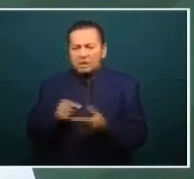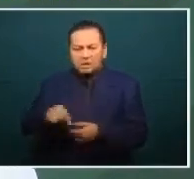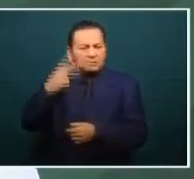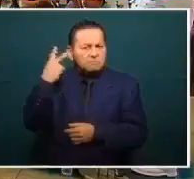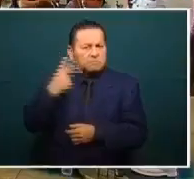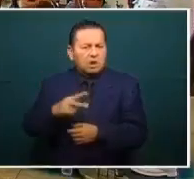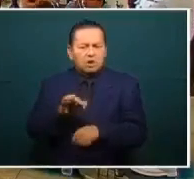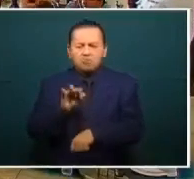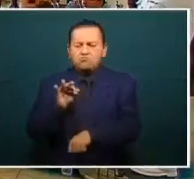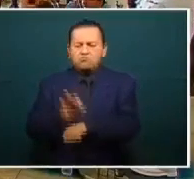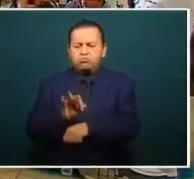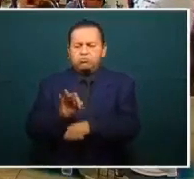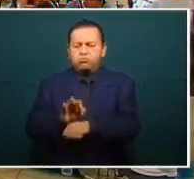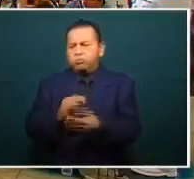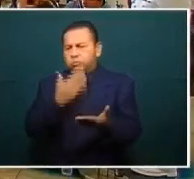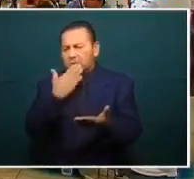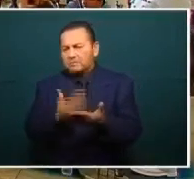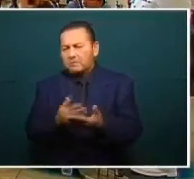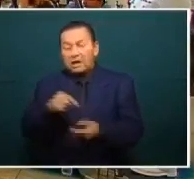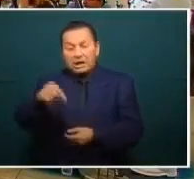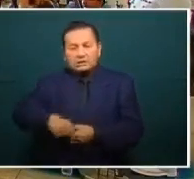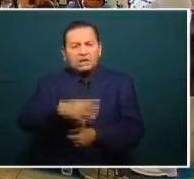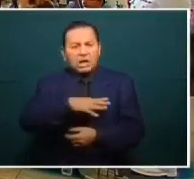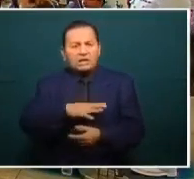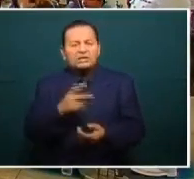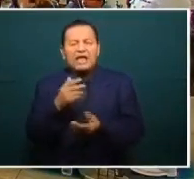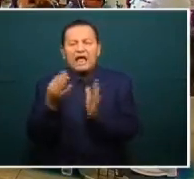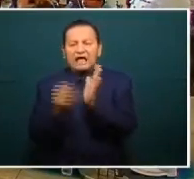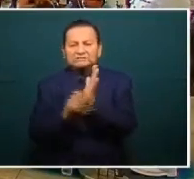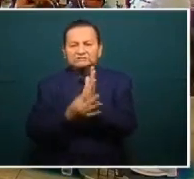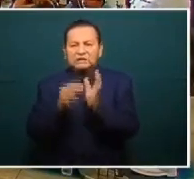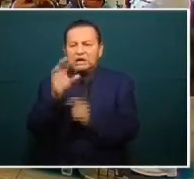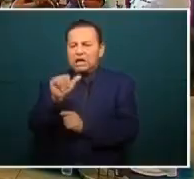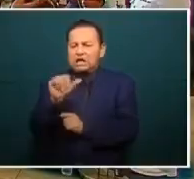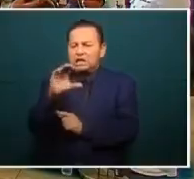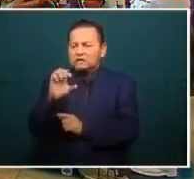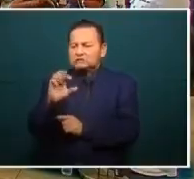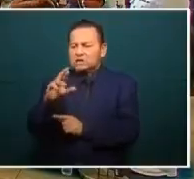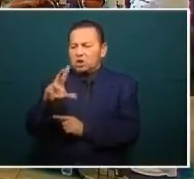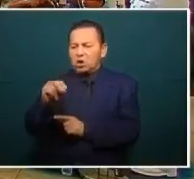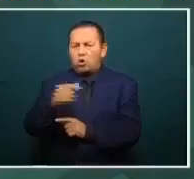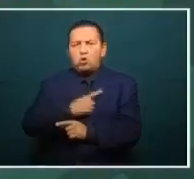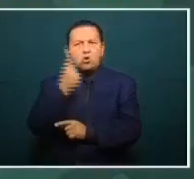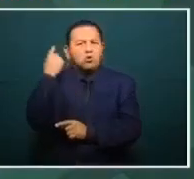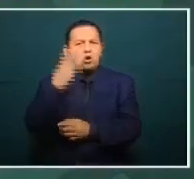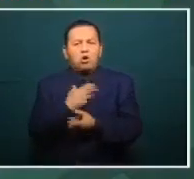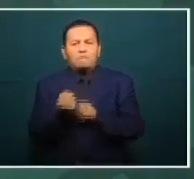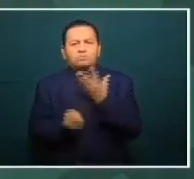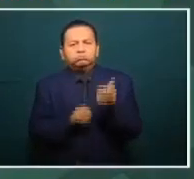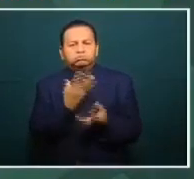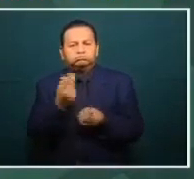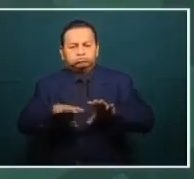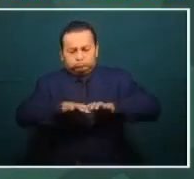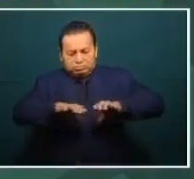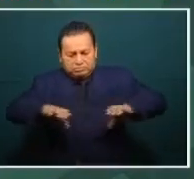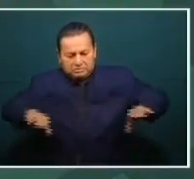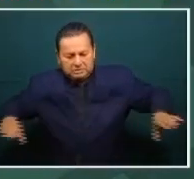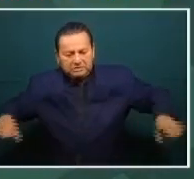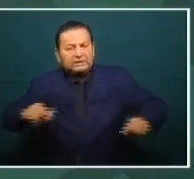aluminum and steel. That was beneficial to Veracruz because this is where we produce